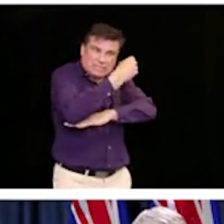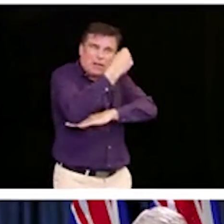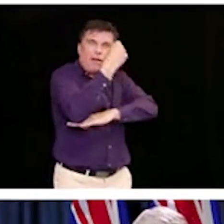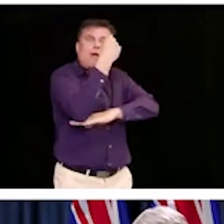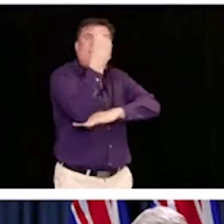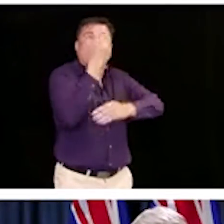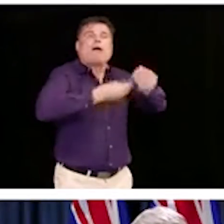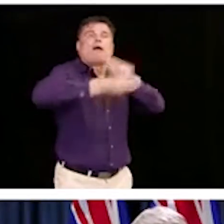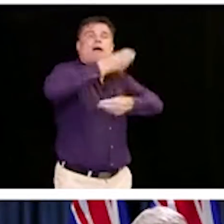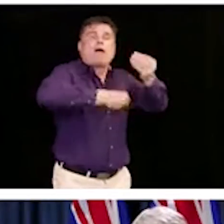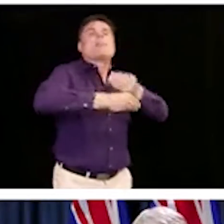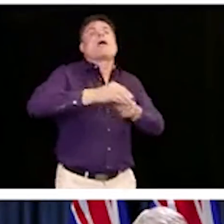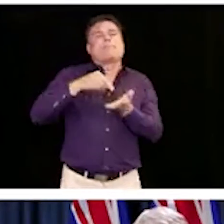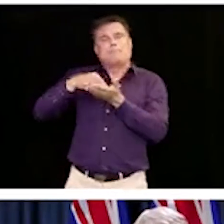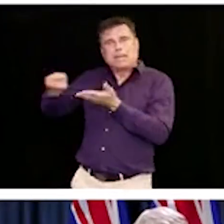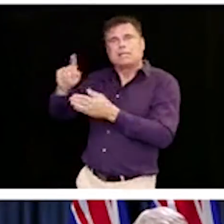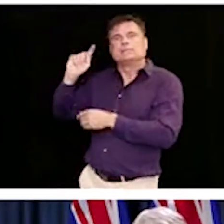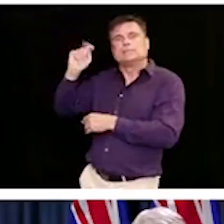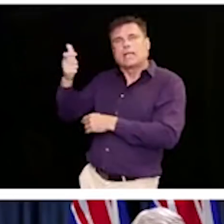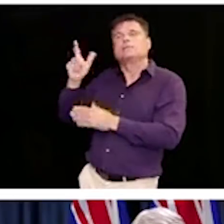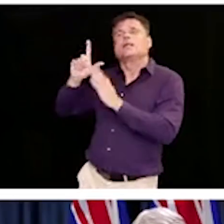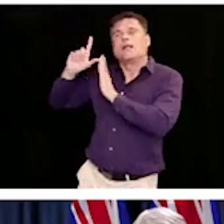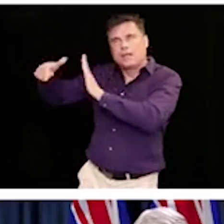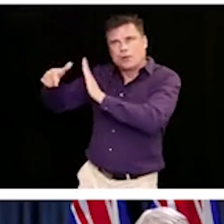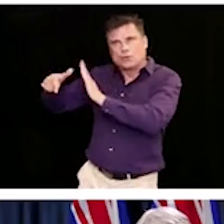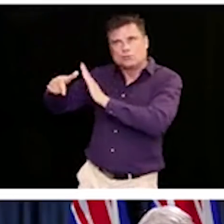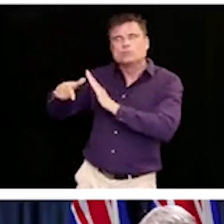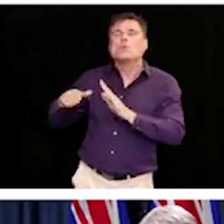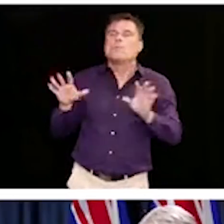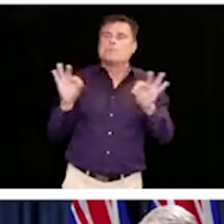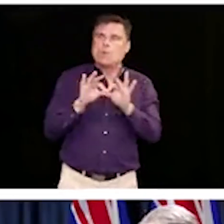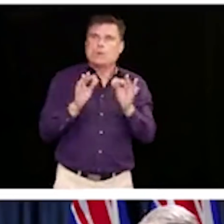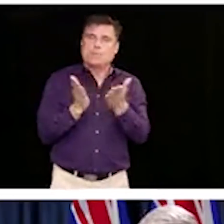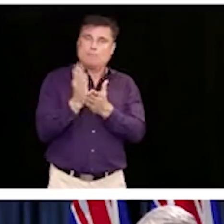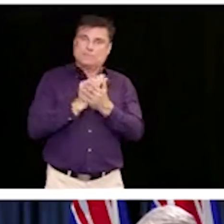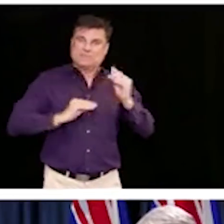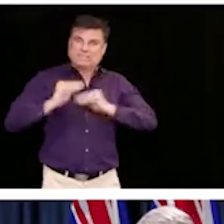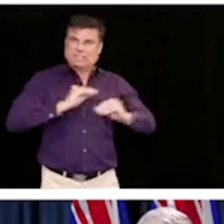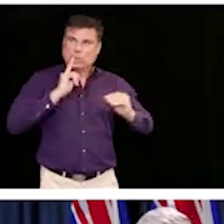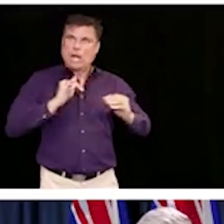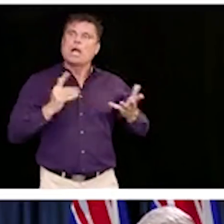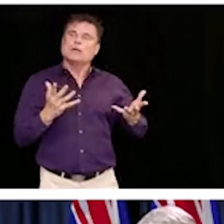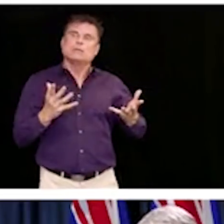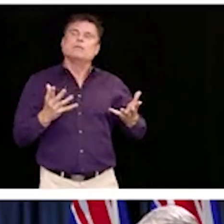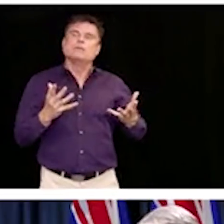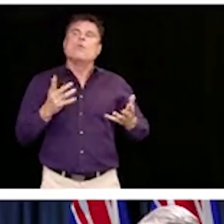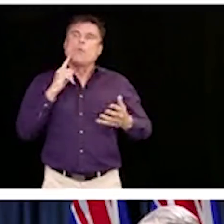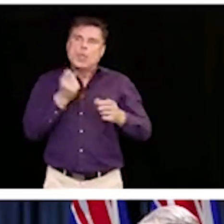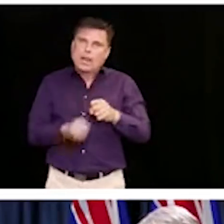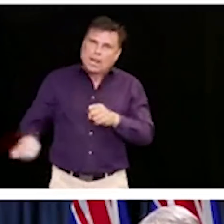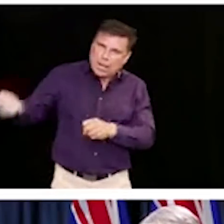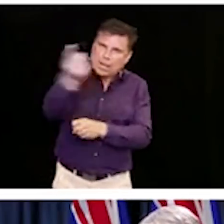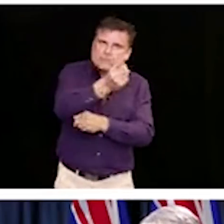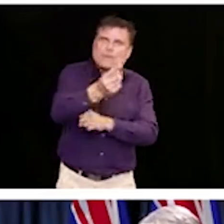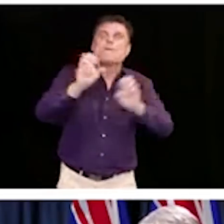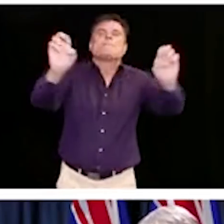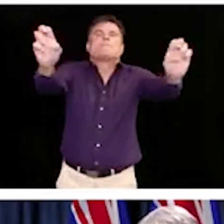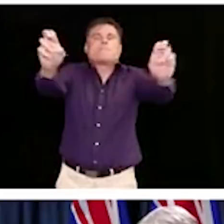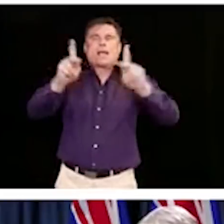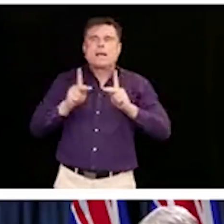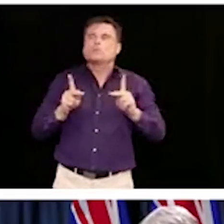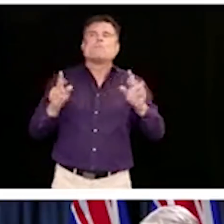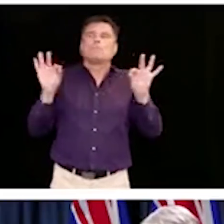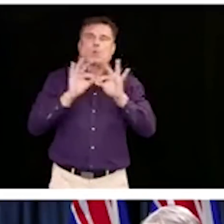measures don't have a direct impact on the budget in 2020 because, of course, they're expected to be paid back, but they did provide much needed